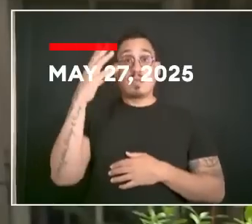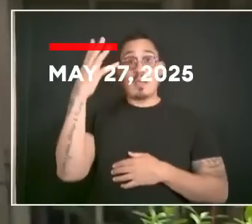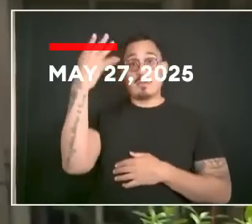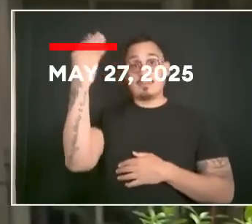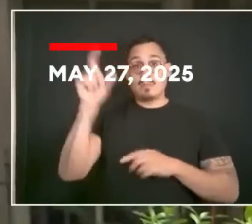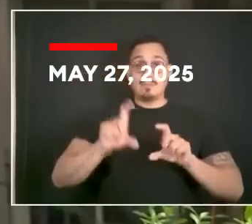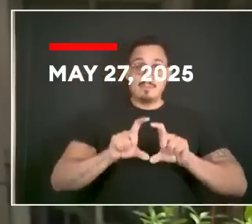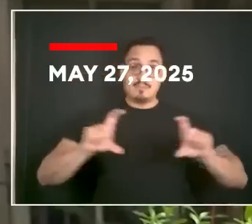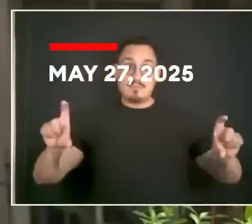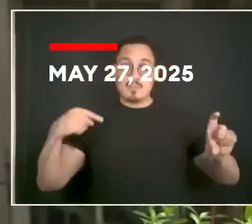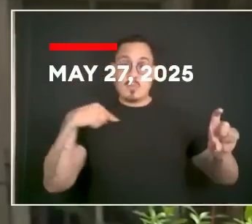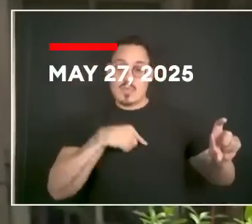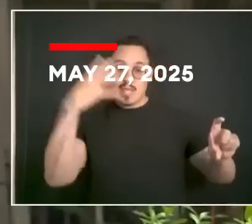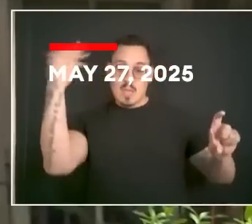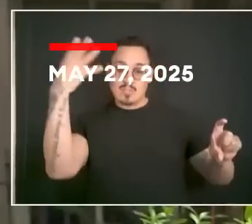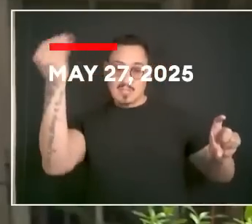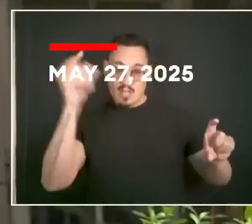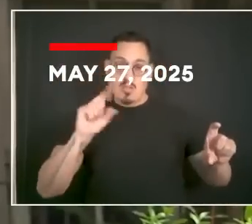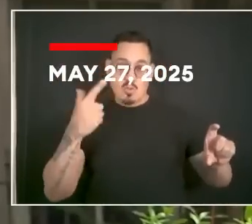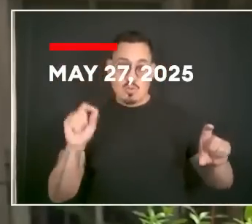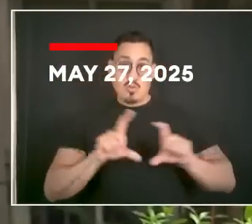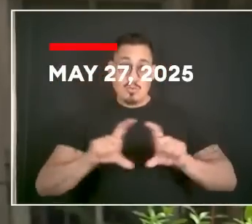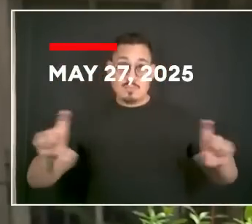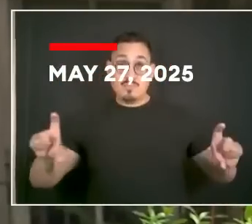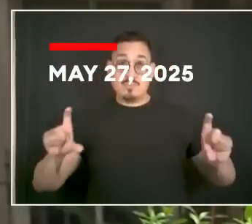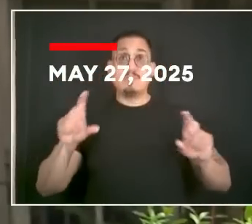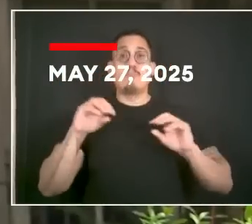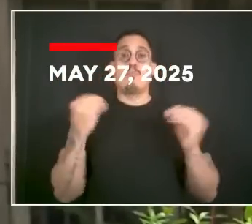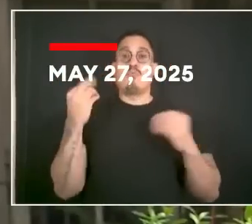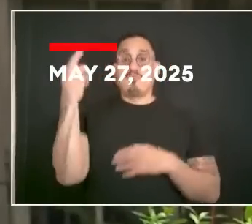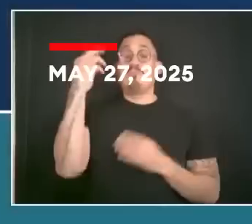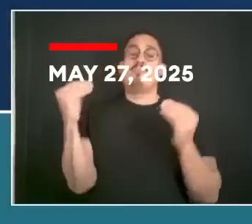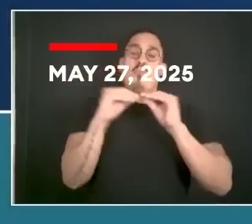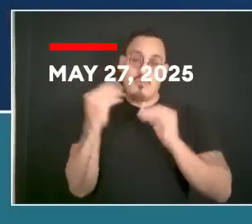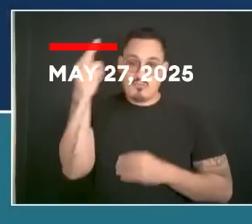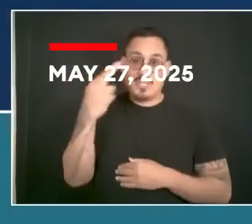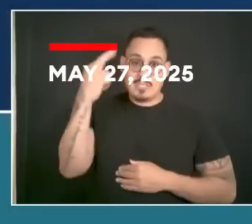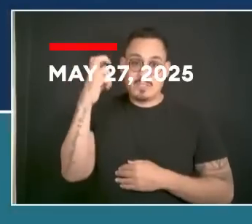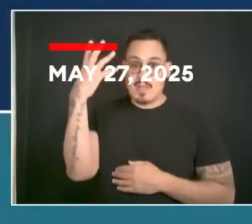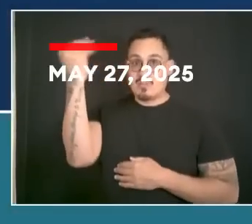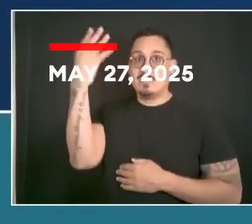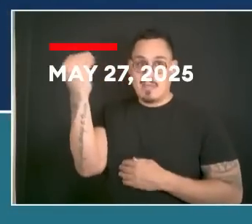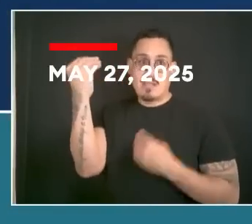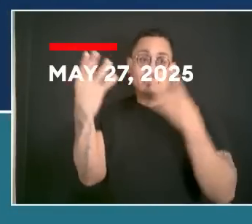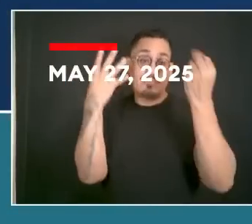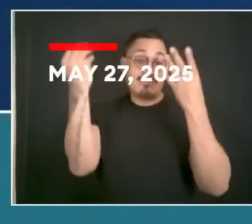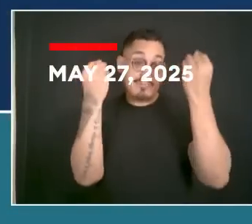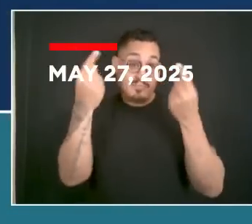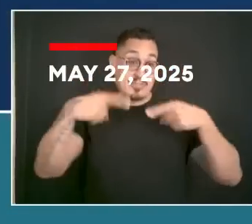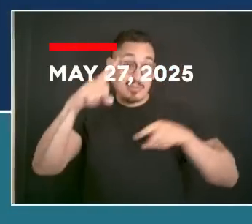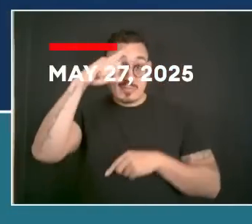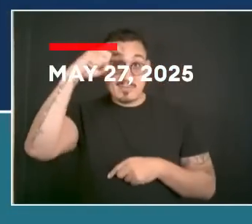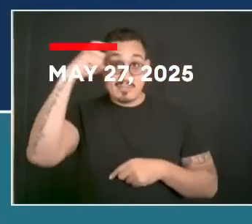give more reasons to be outside this summer. We are going to make it an attractive place over the coming weeks